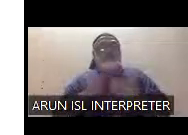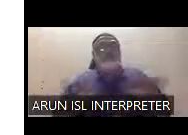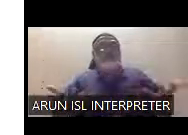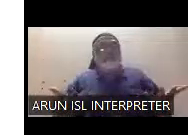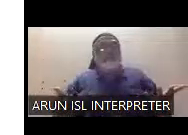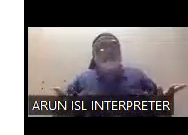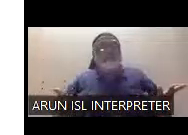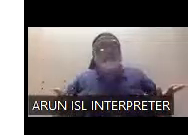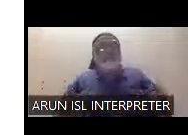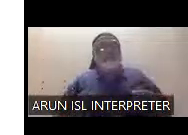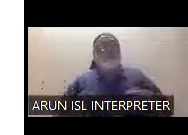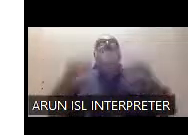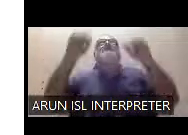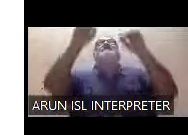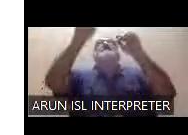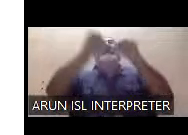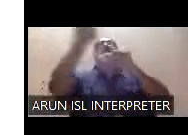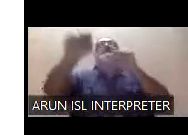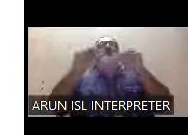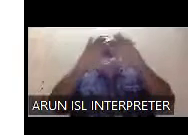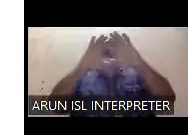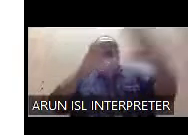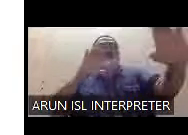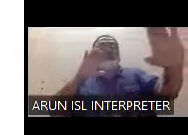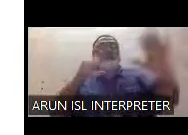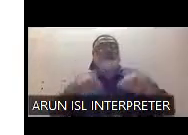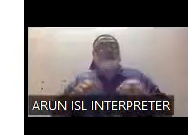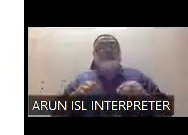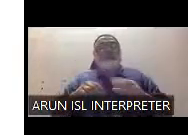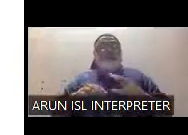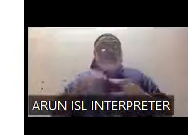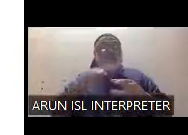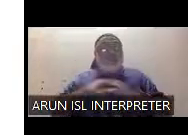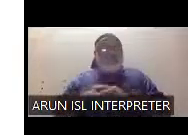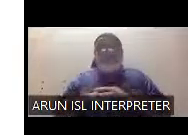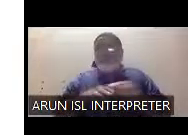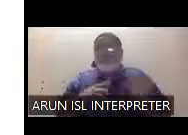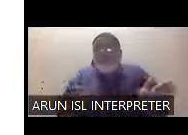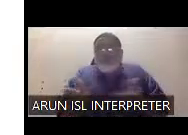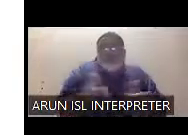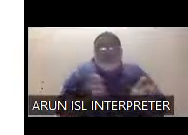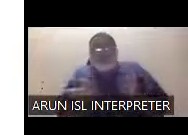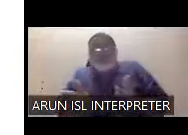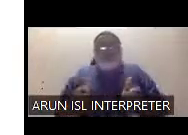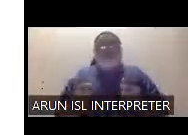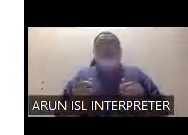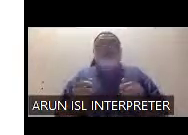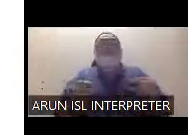coach. In the interior, there should be space enough so that the wheelchairs can maneuver between the seats. And the seating